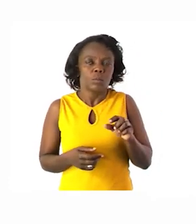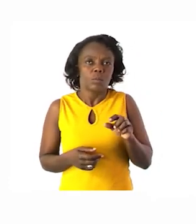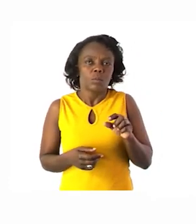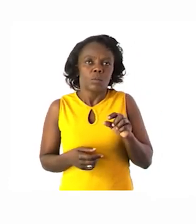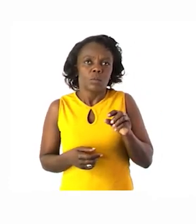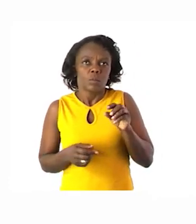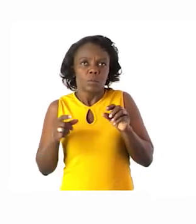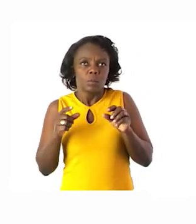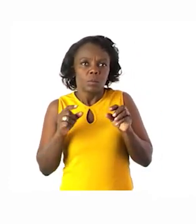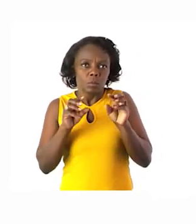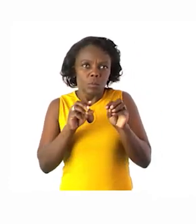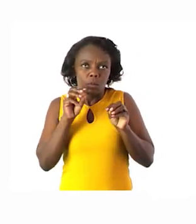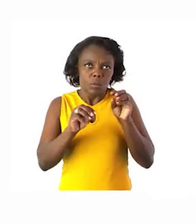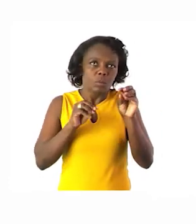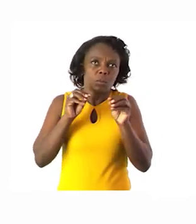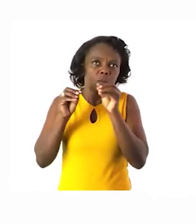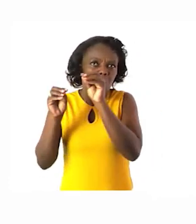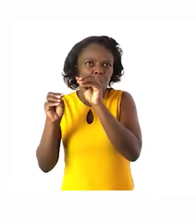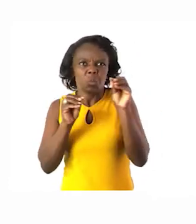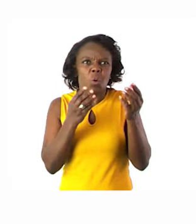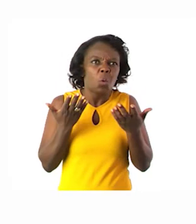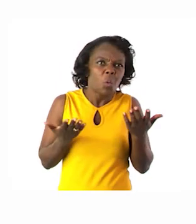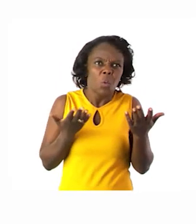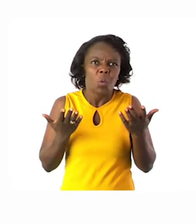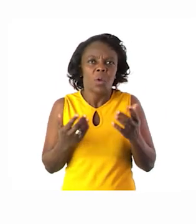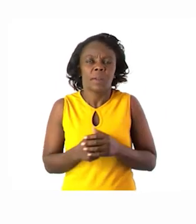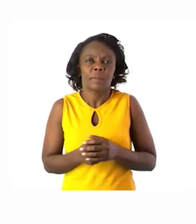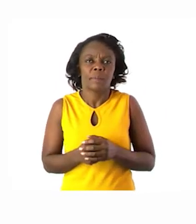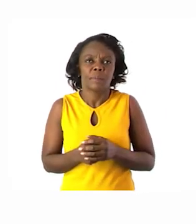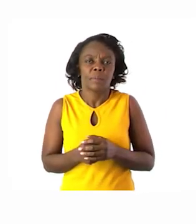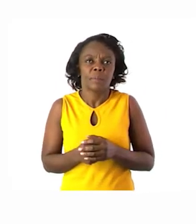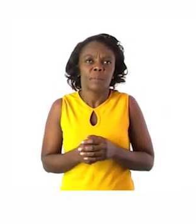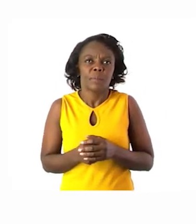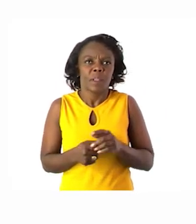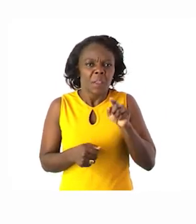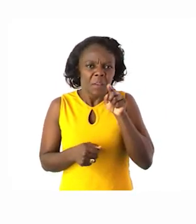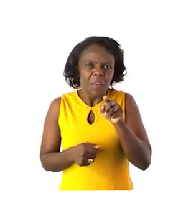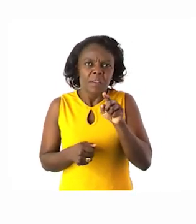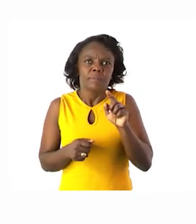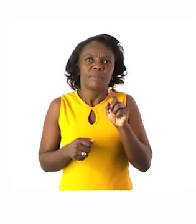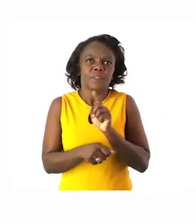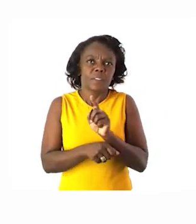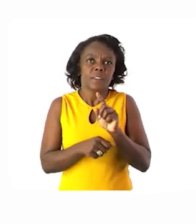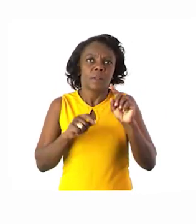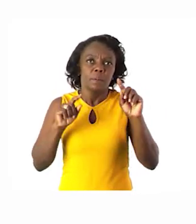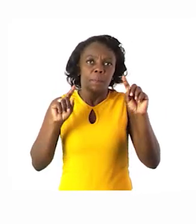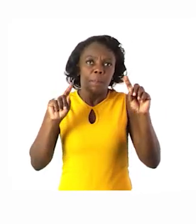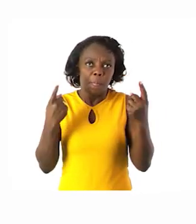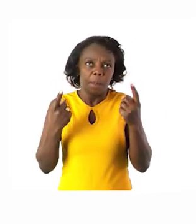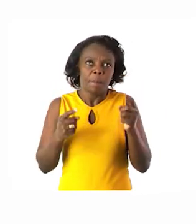the right column. Now, for example, let's take the first object. What is the first object?